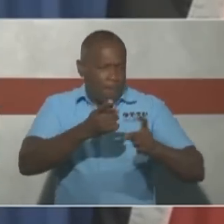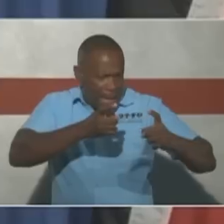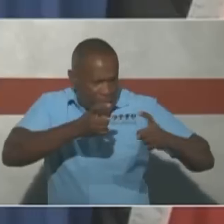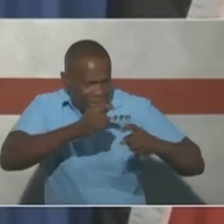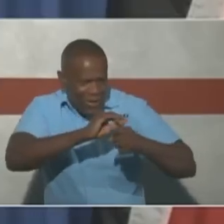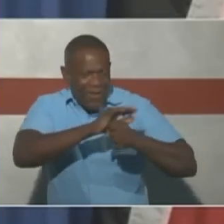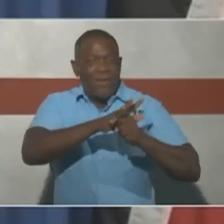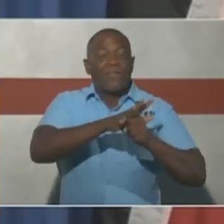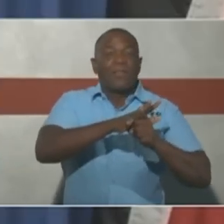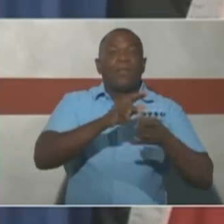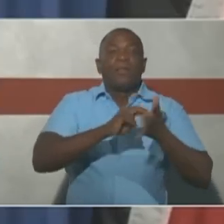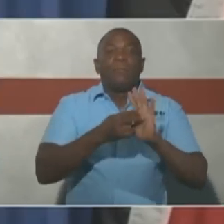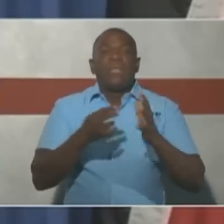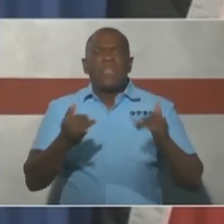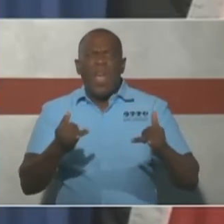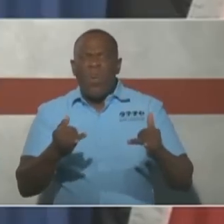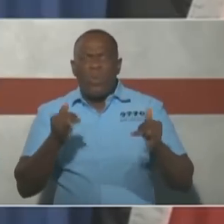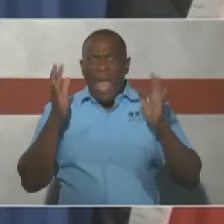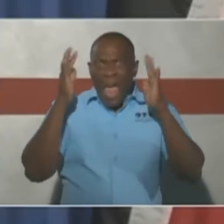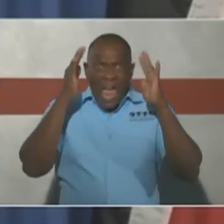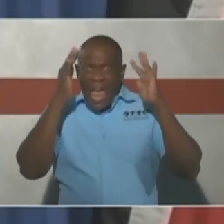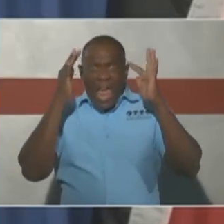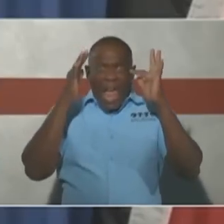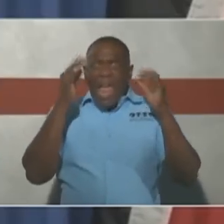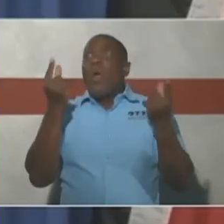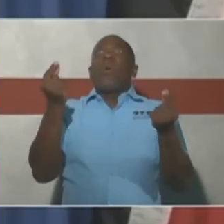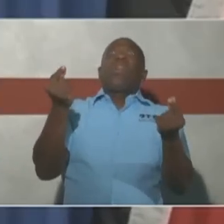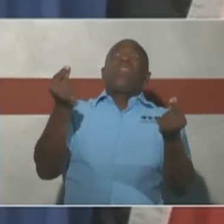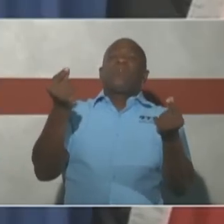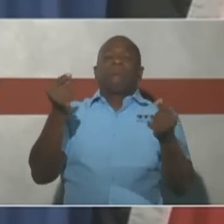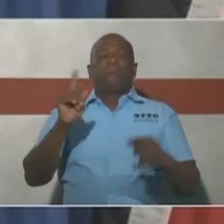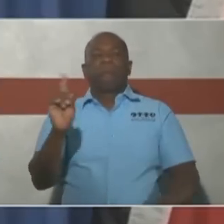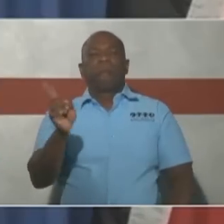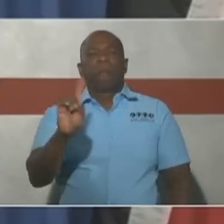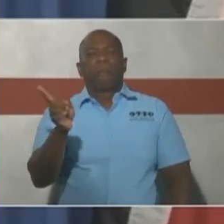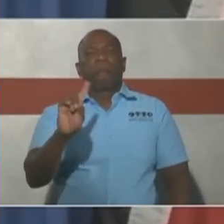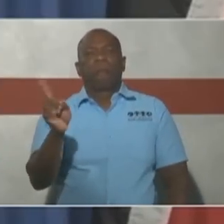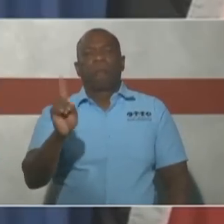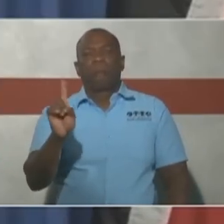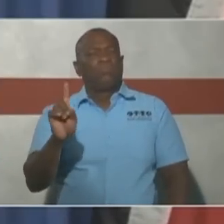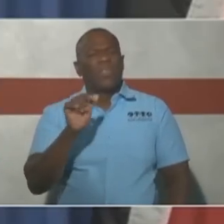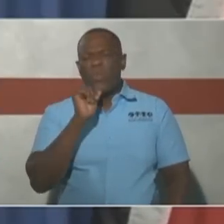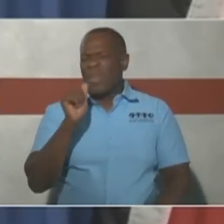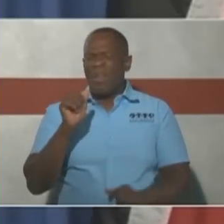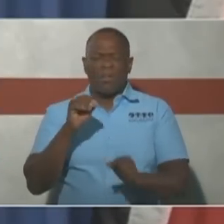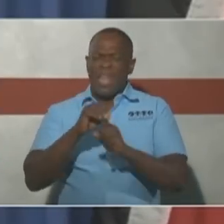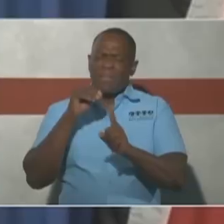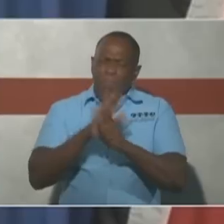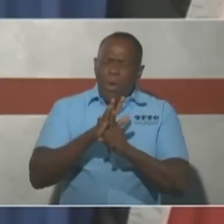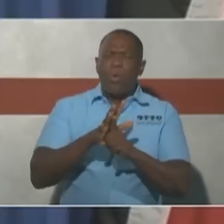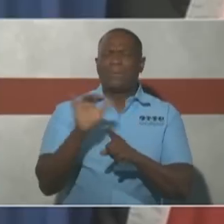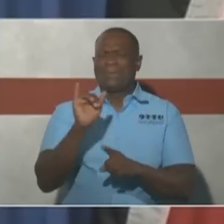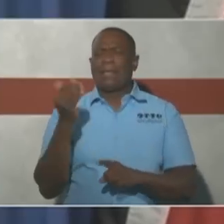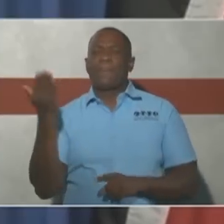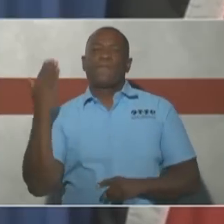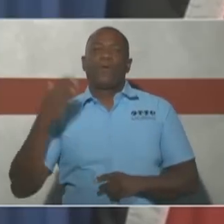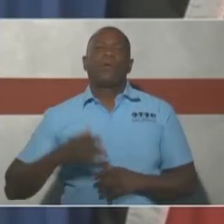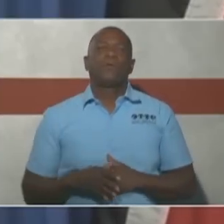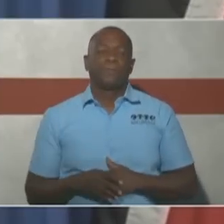that decision. It's your decision to be made, whether you will wear a mask or not. But the one good thing is that we know